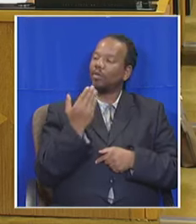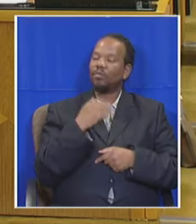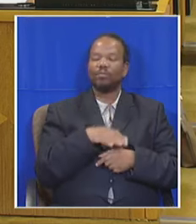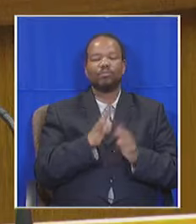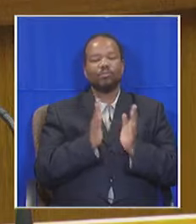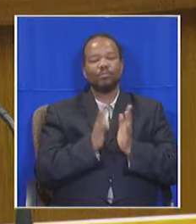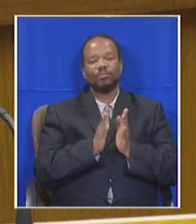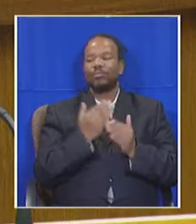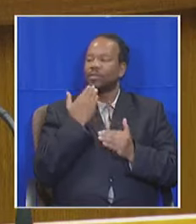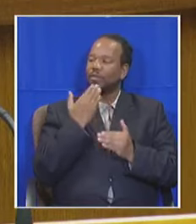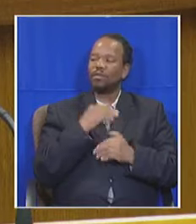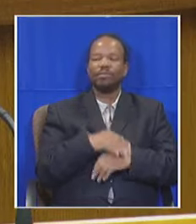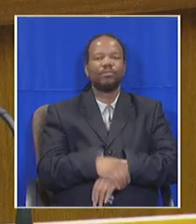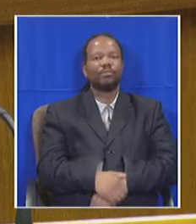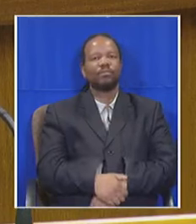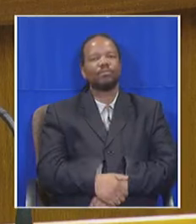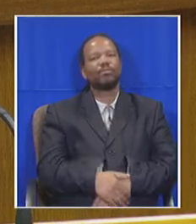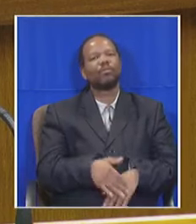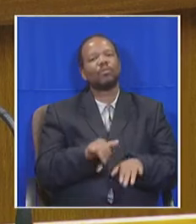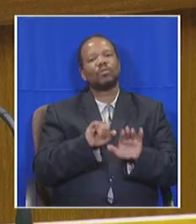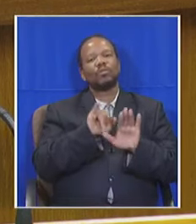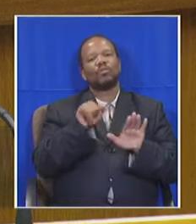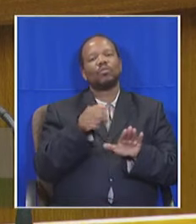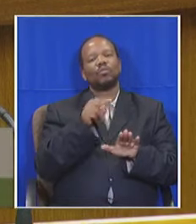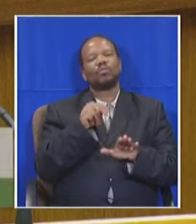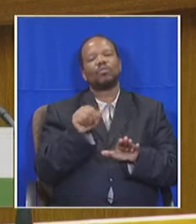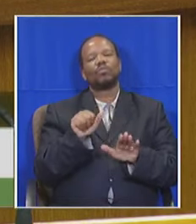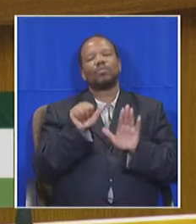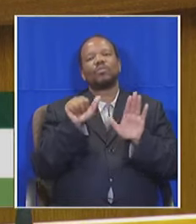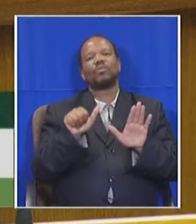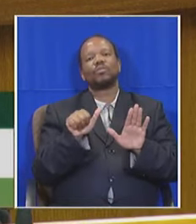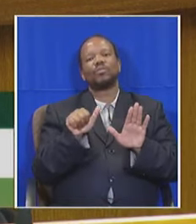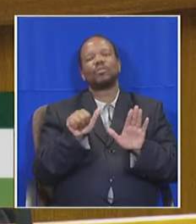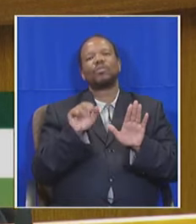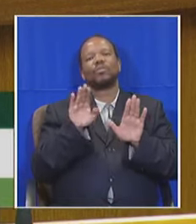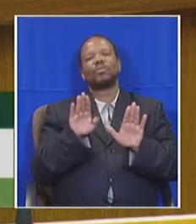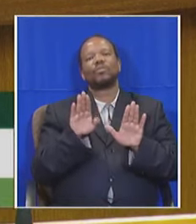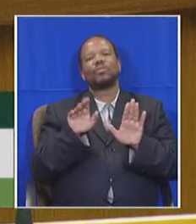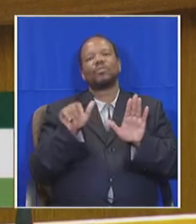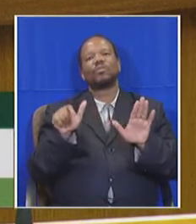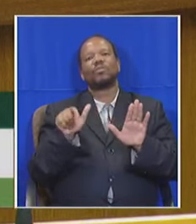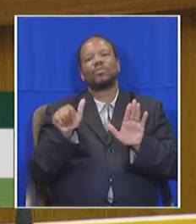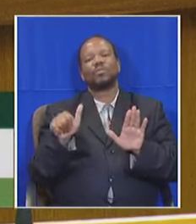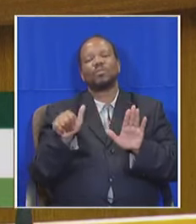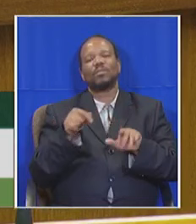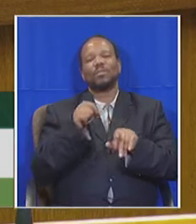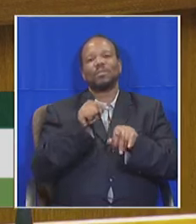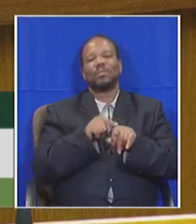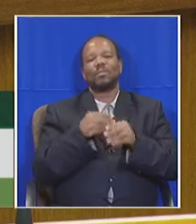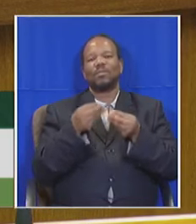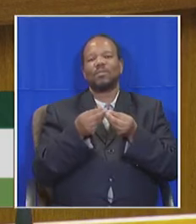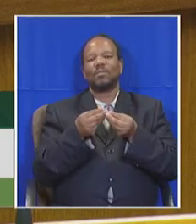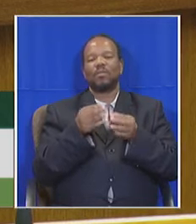Honorable chairperson, June 16, 1976 was a turning point in the South African politics.